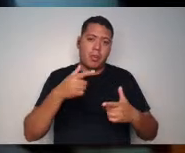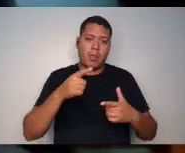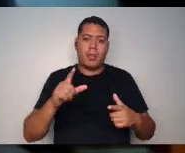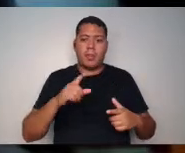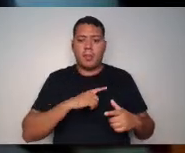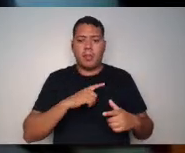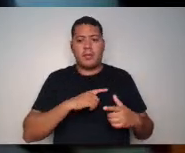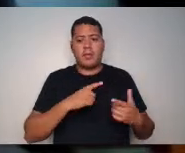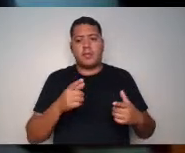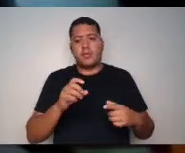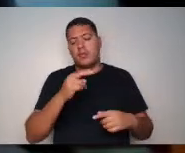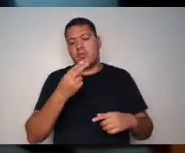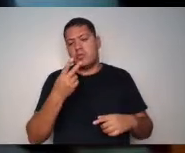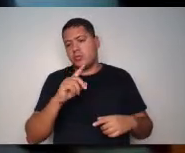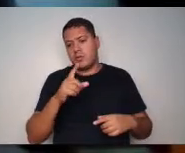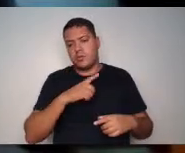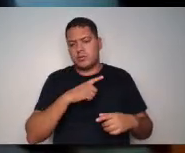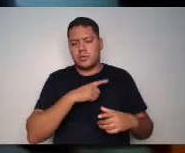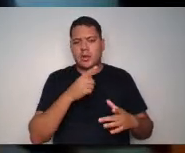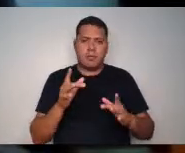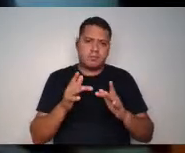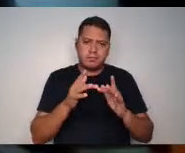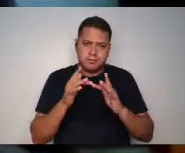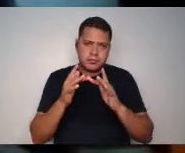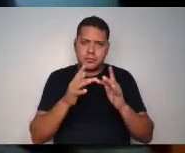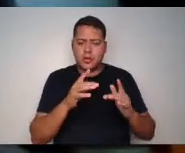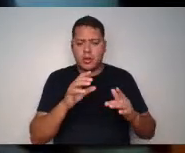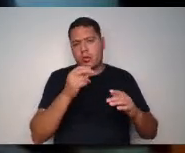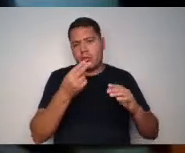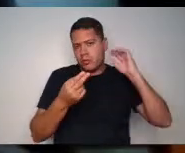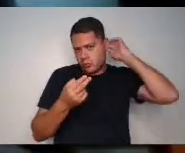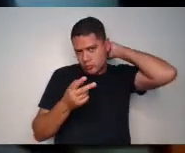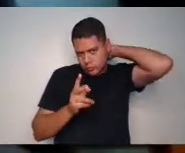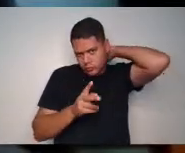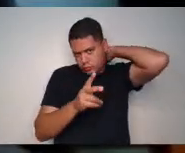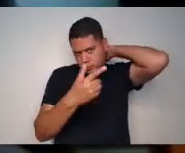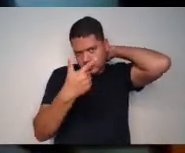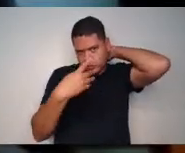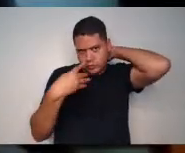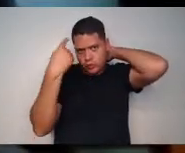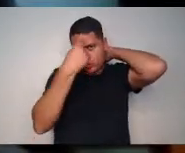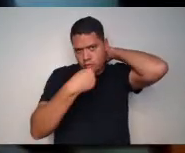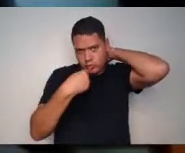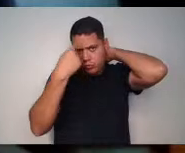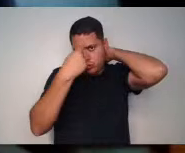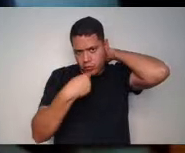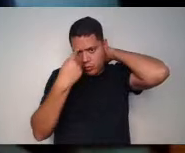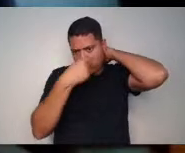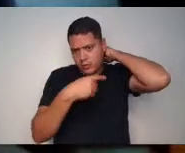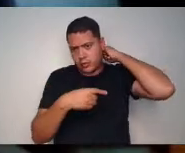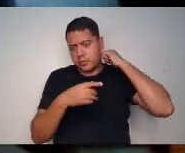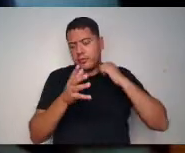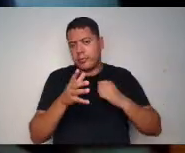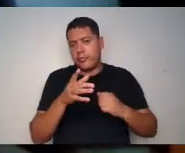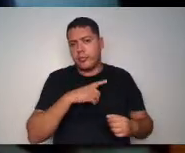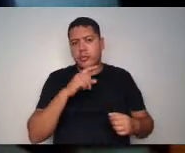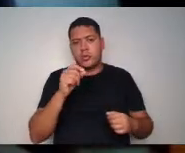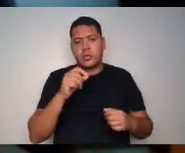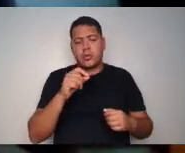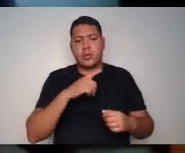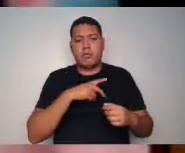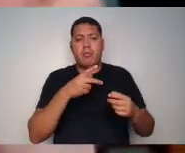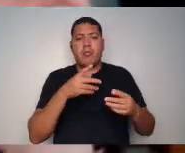like, and the worker, and who's not connected 24 hours a day, it's going